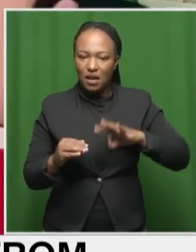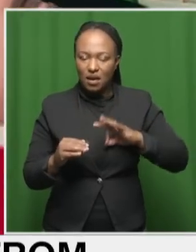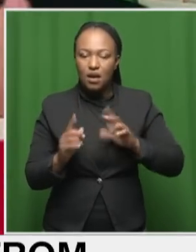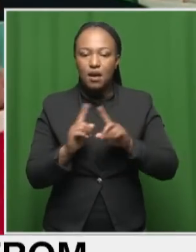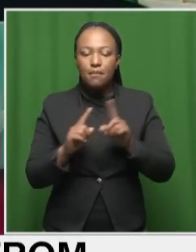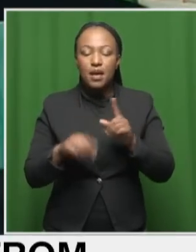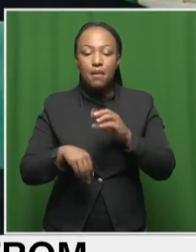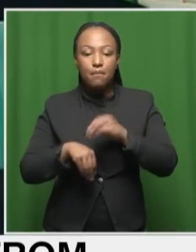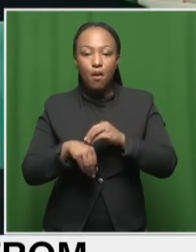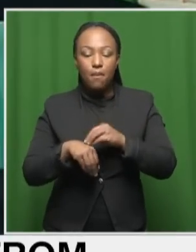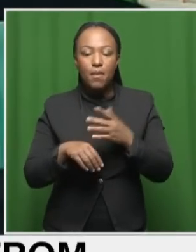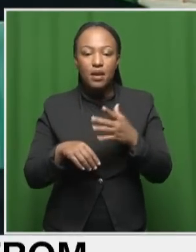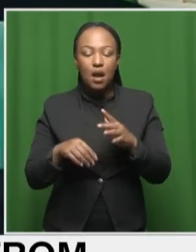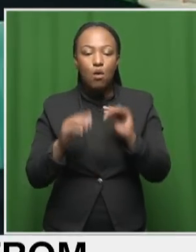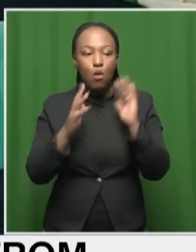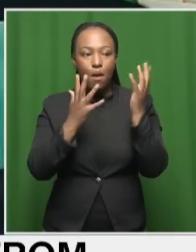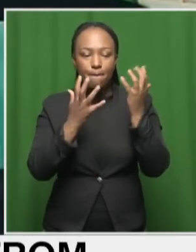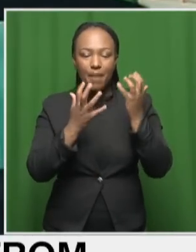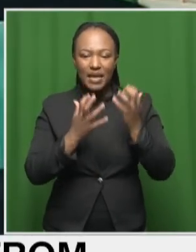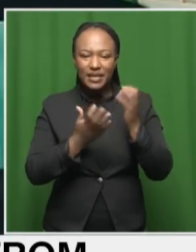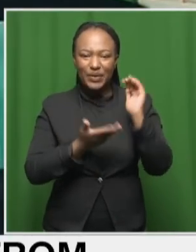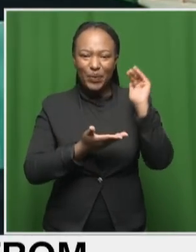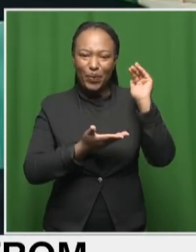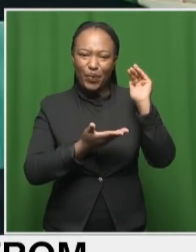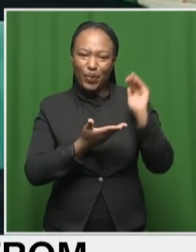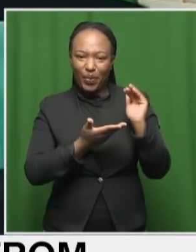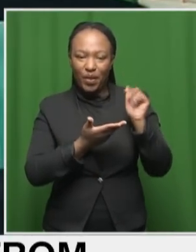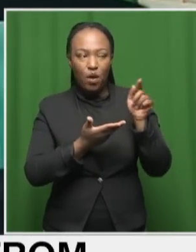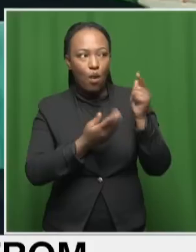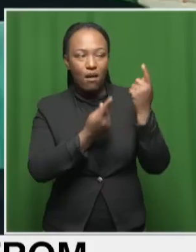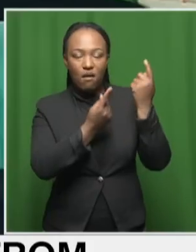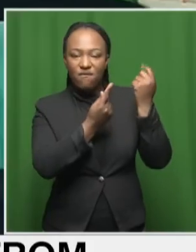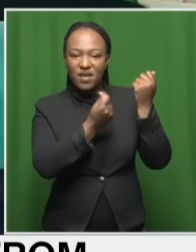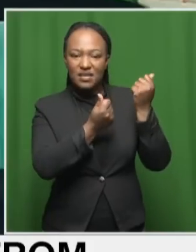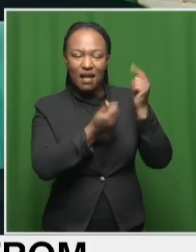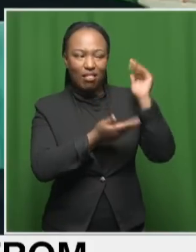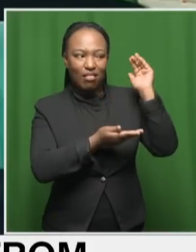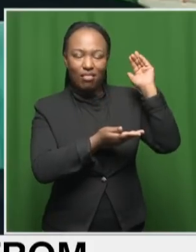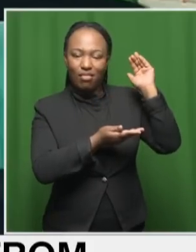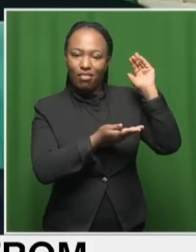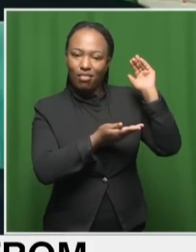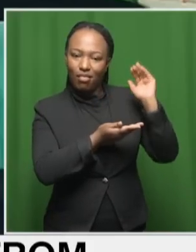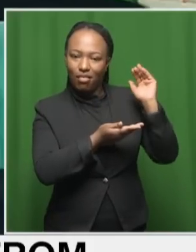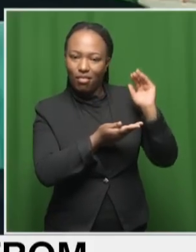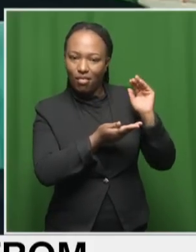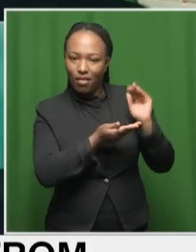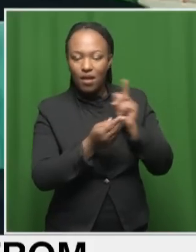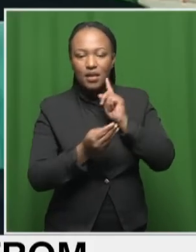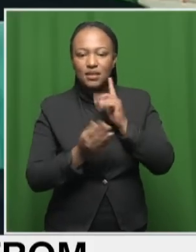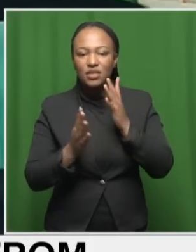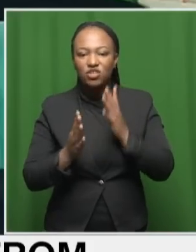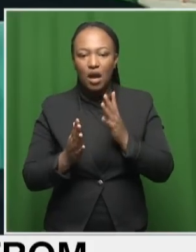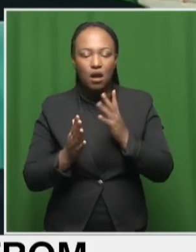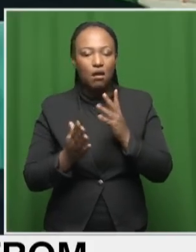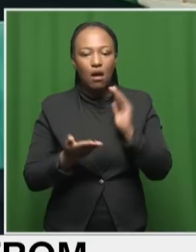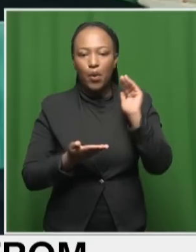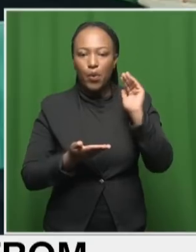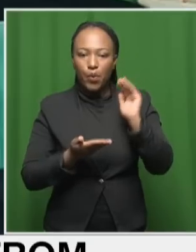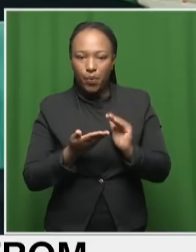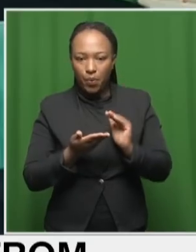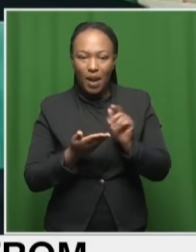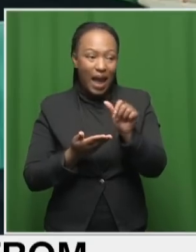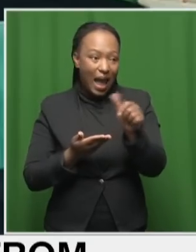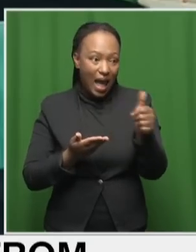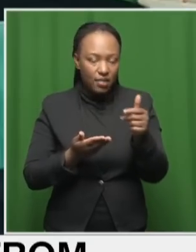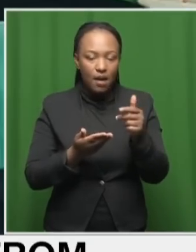is when you have a shrinking budget because of fiscal consolidation and austerity, teacher salaries don't go down. It's all the other things